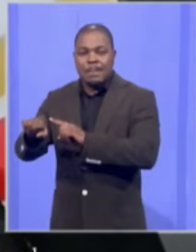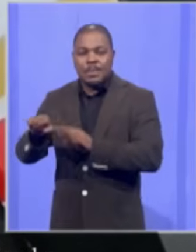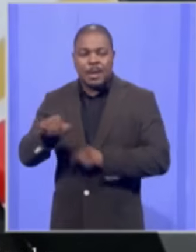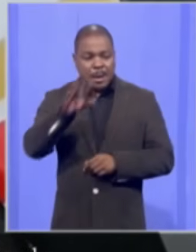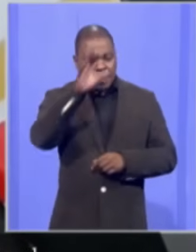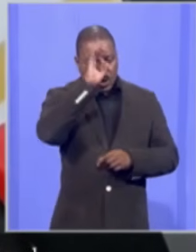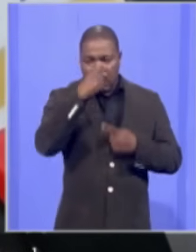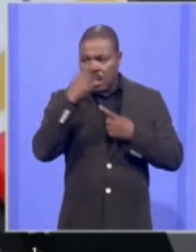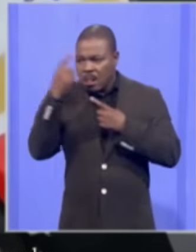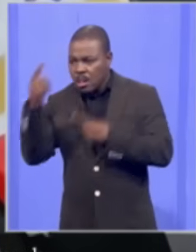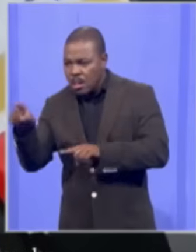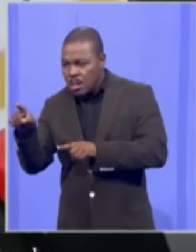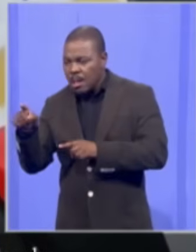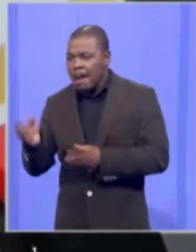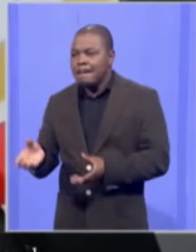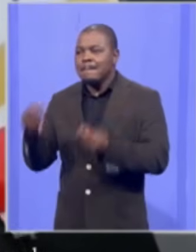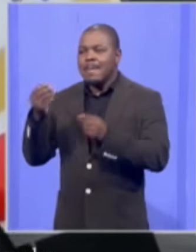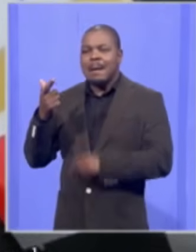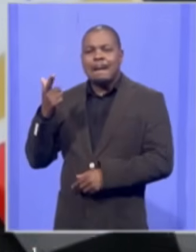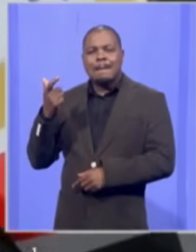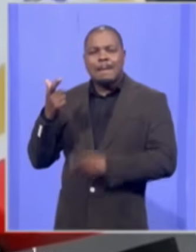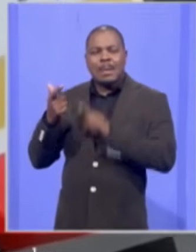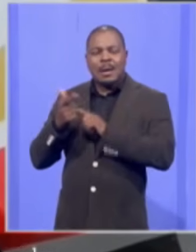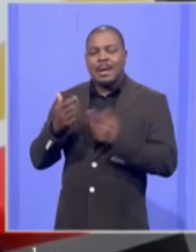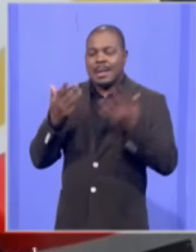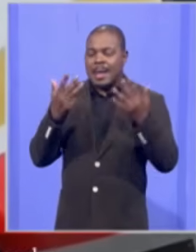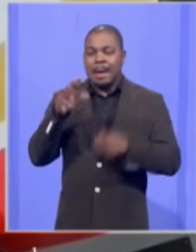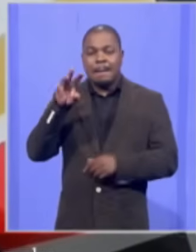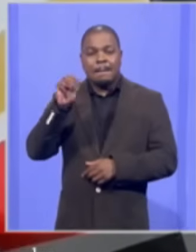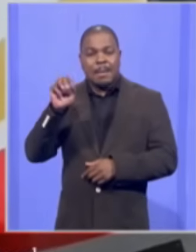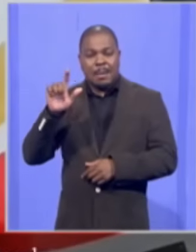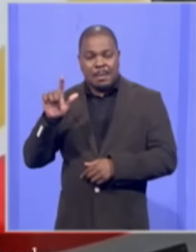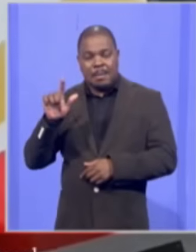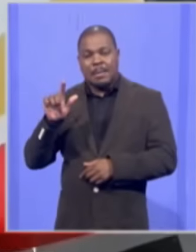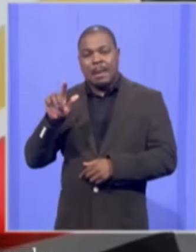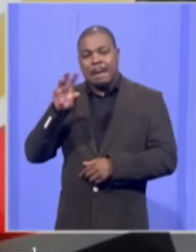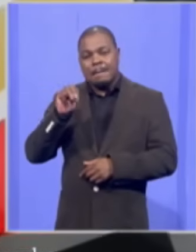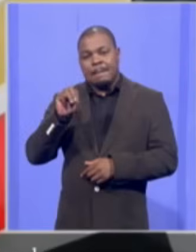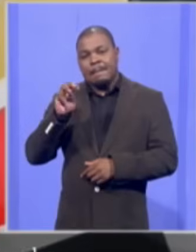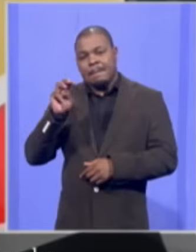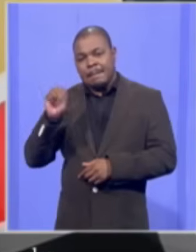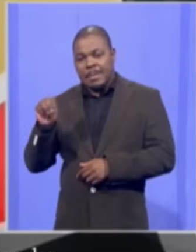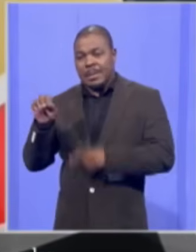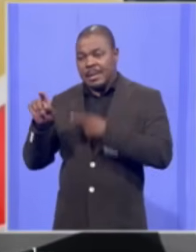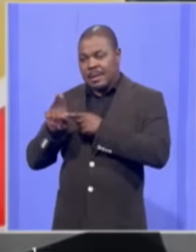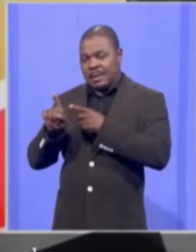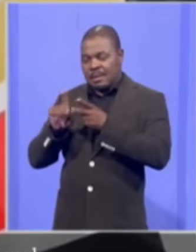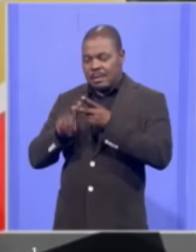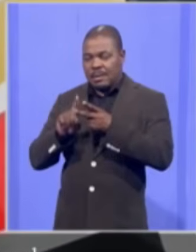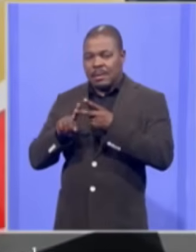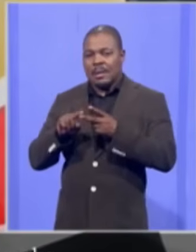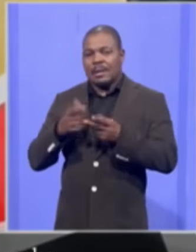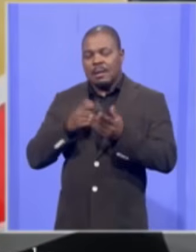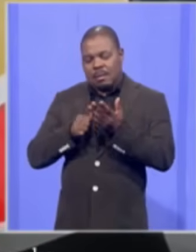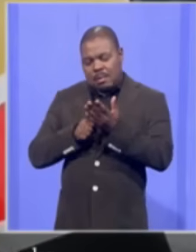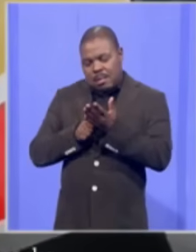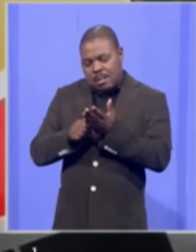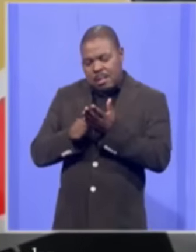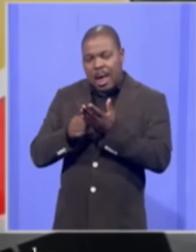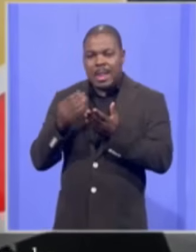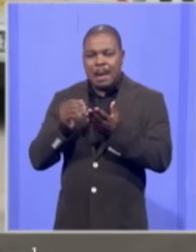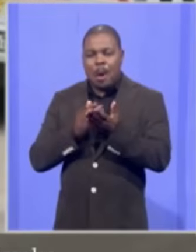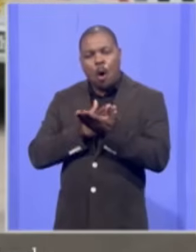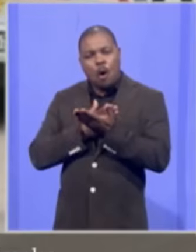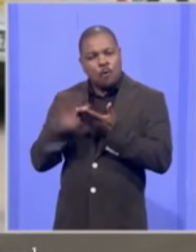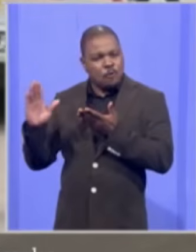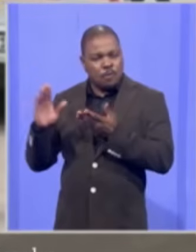arrival, police recovered one firearm, 9mm Gisang with ammunition and serial numbers filed off.